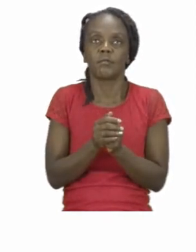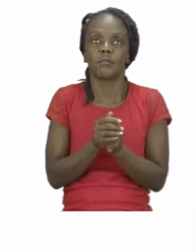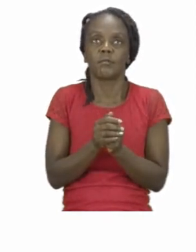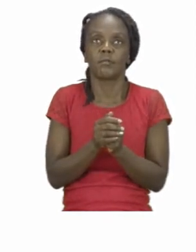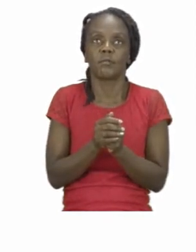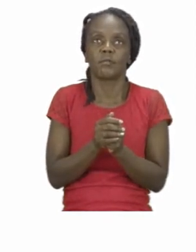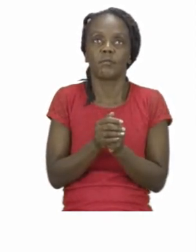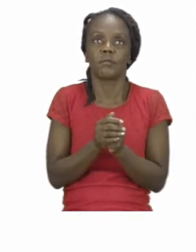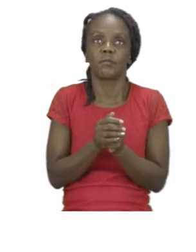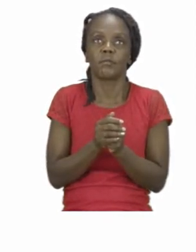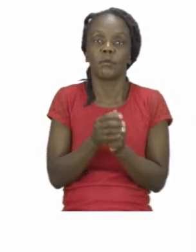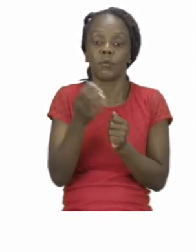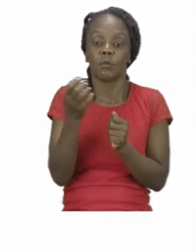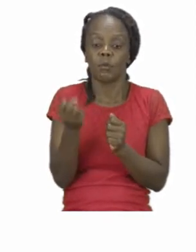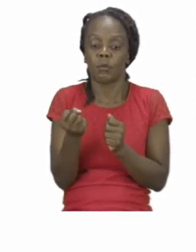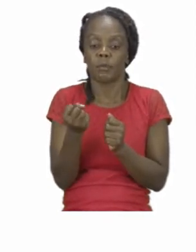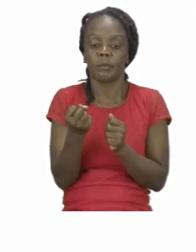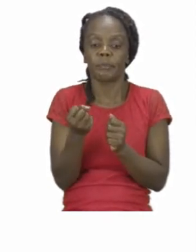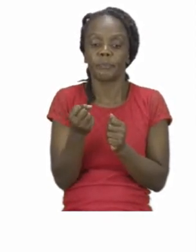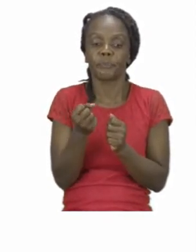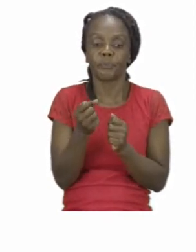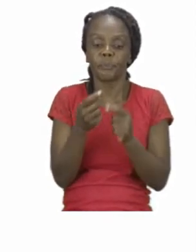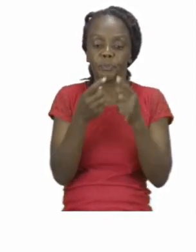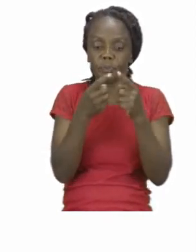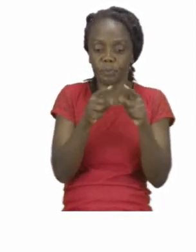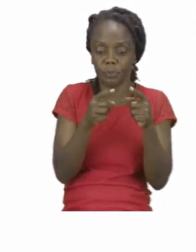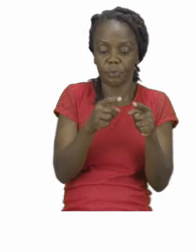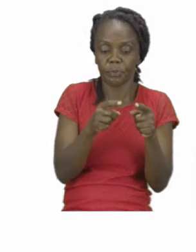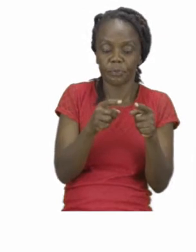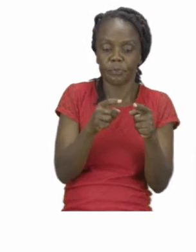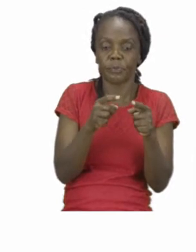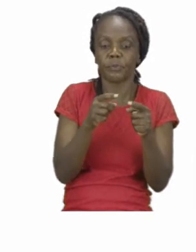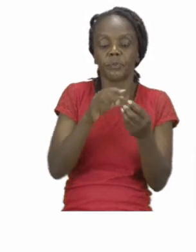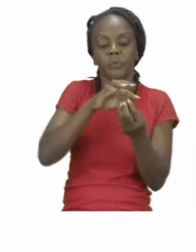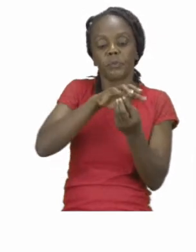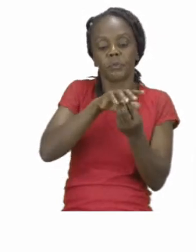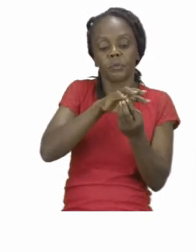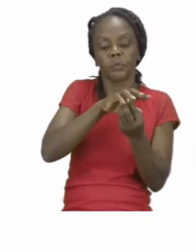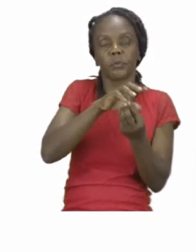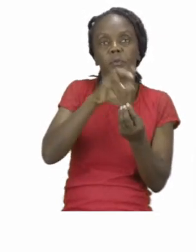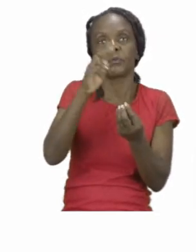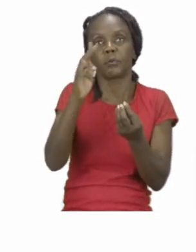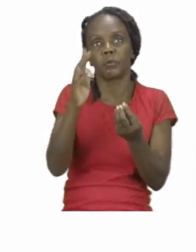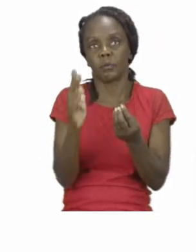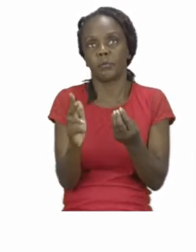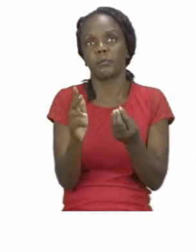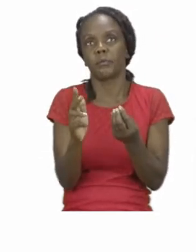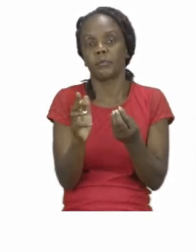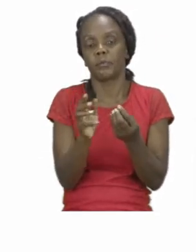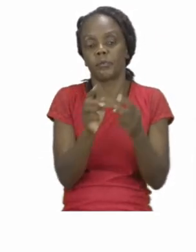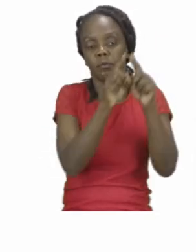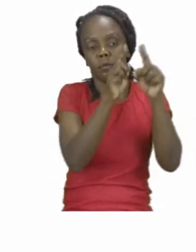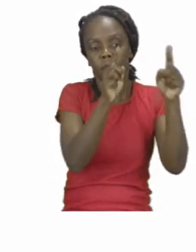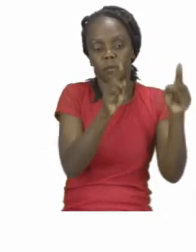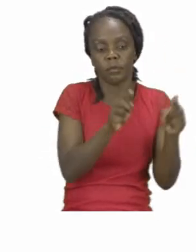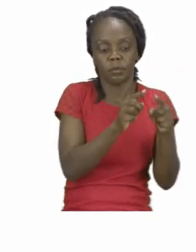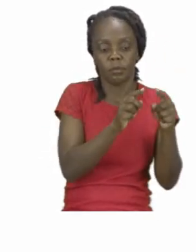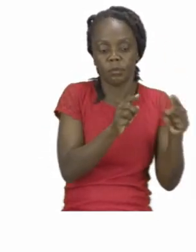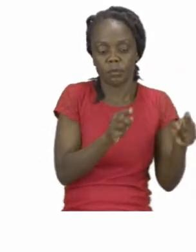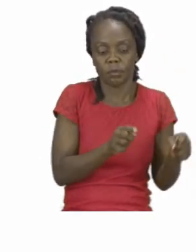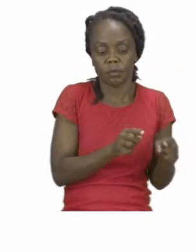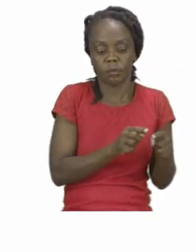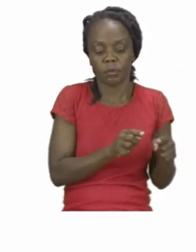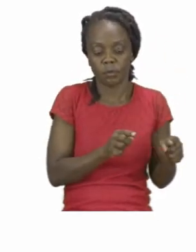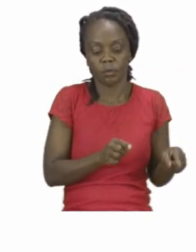to their names. The first picture that we can see is of a